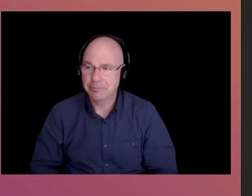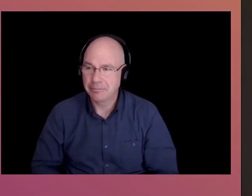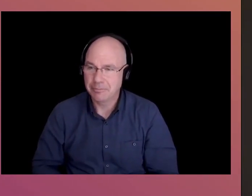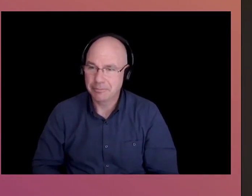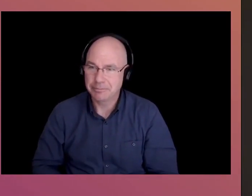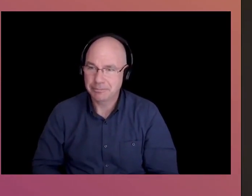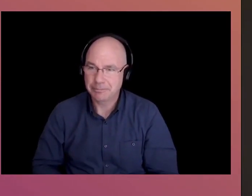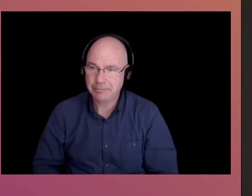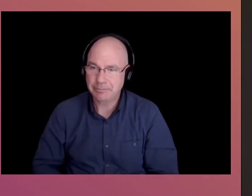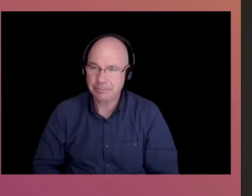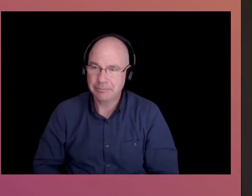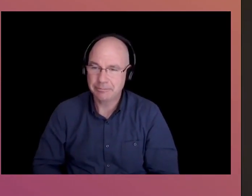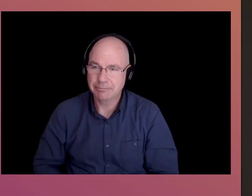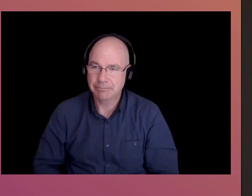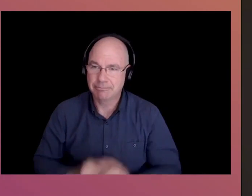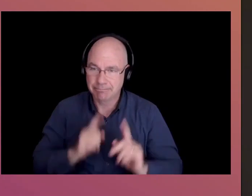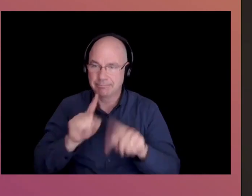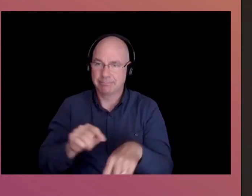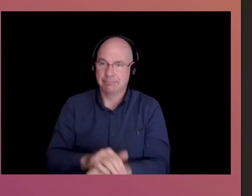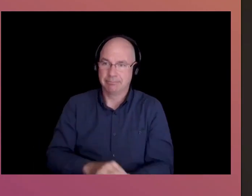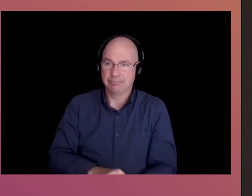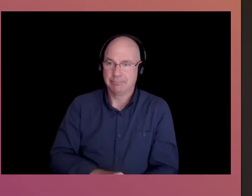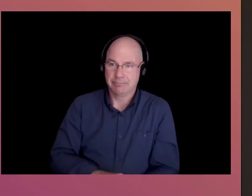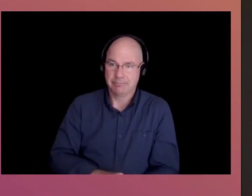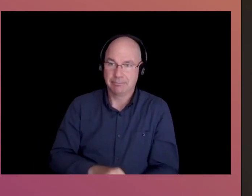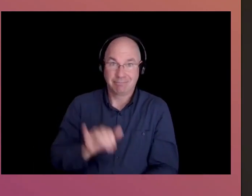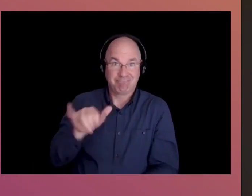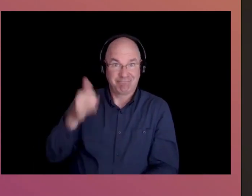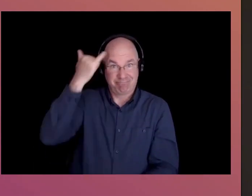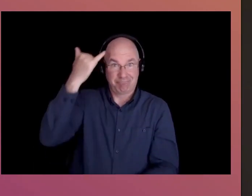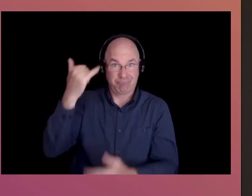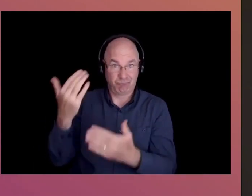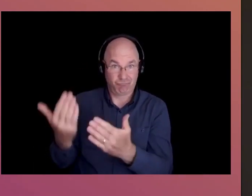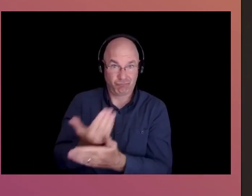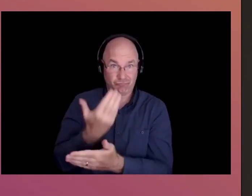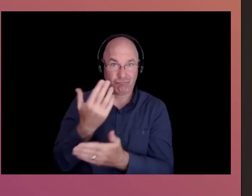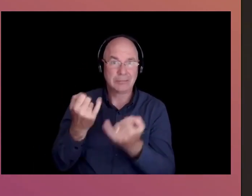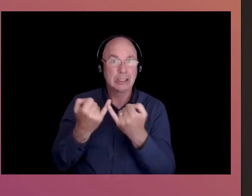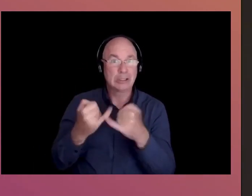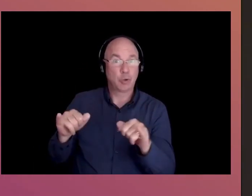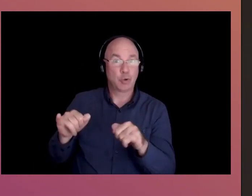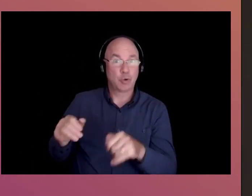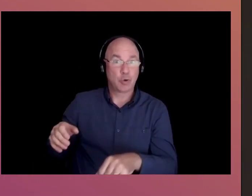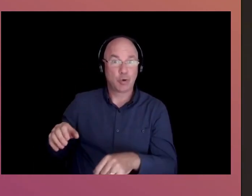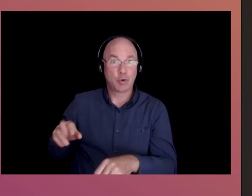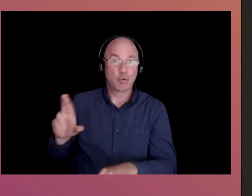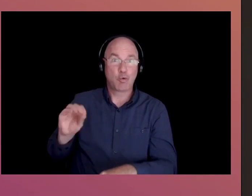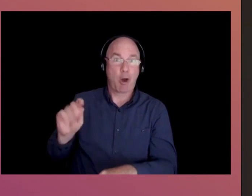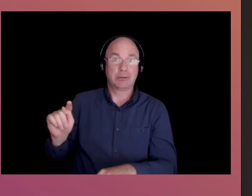This is, you know, kind of new idea. Autonomous robot, in